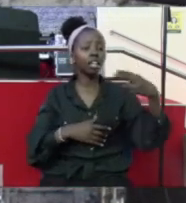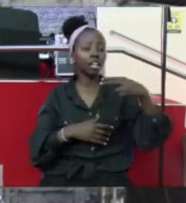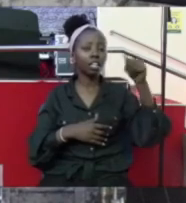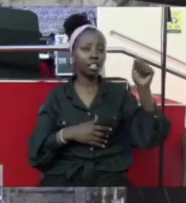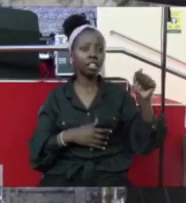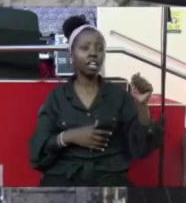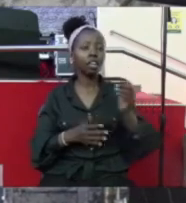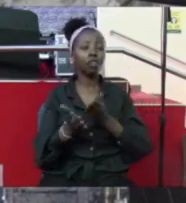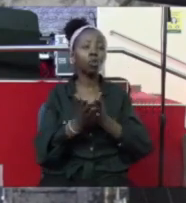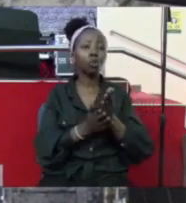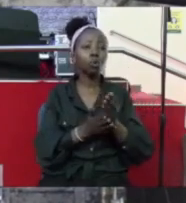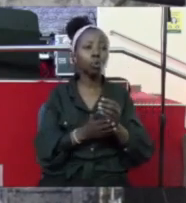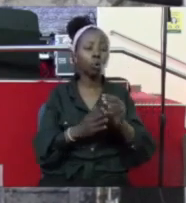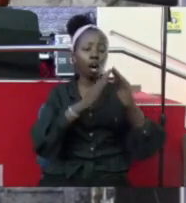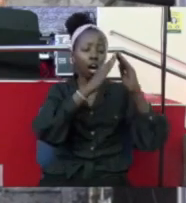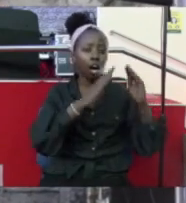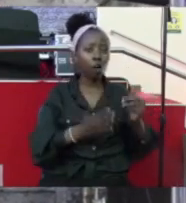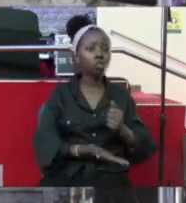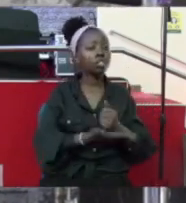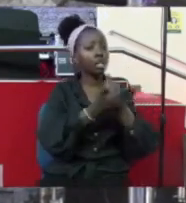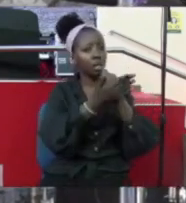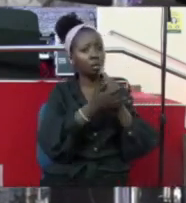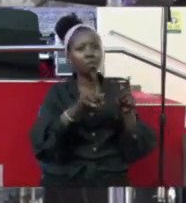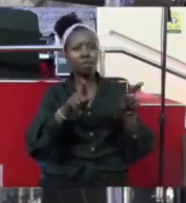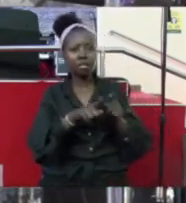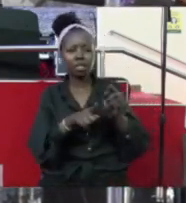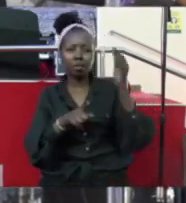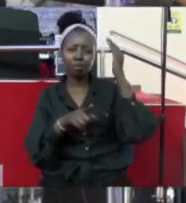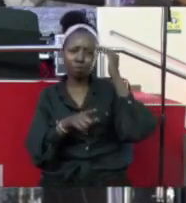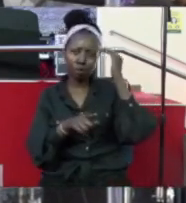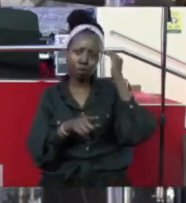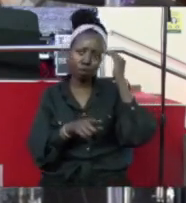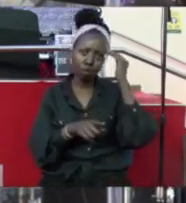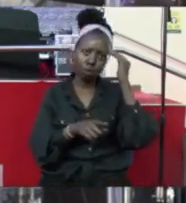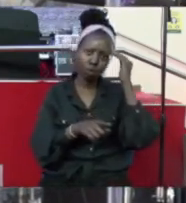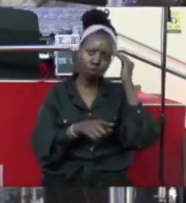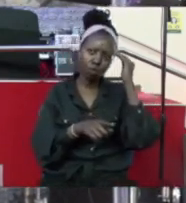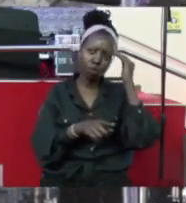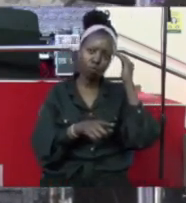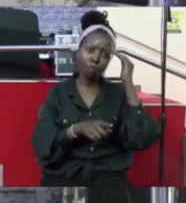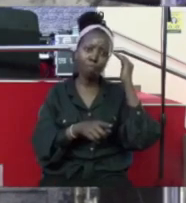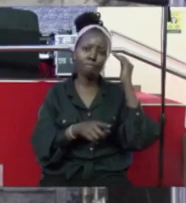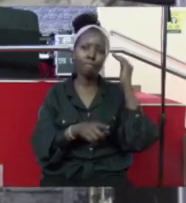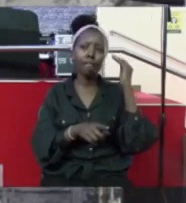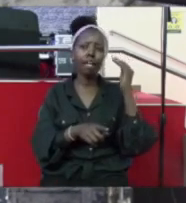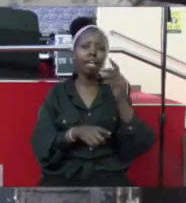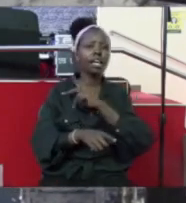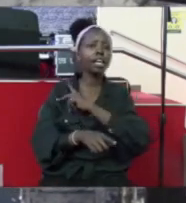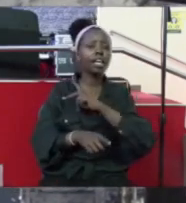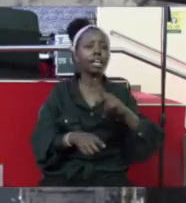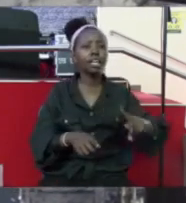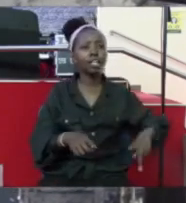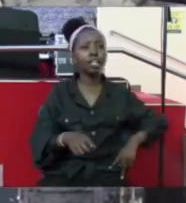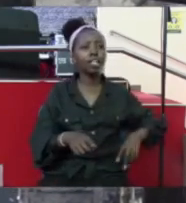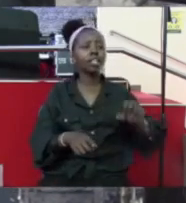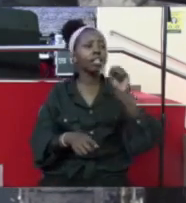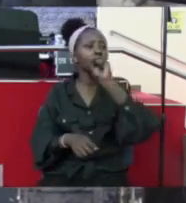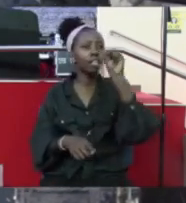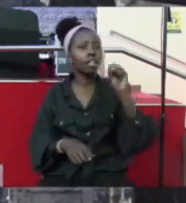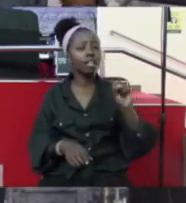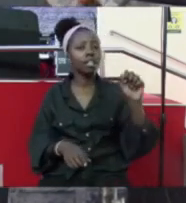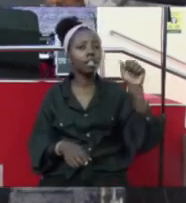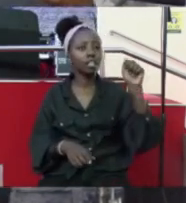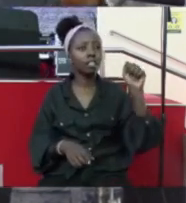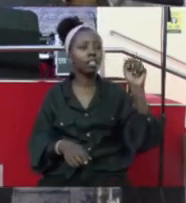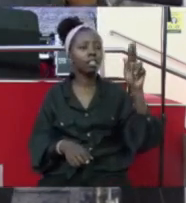nyumbani. We also know that Saul, tunajua pia Sauli, who later became the king, ambaye pia alifanyika mfalme baadaye, when his father's